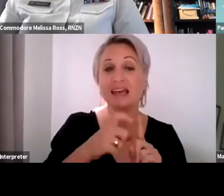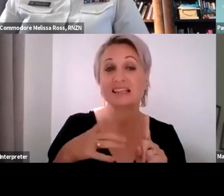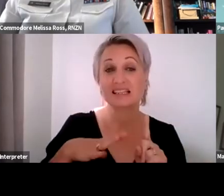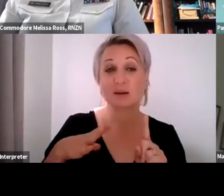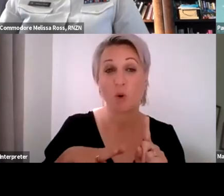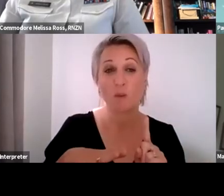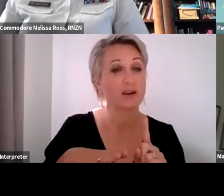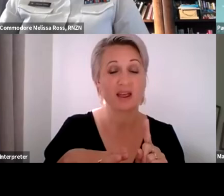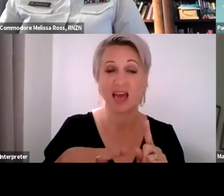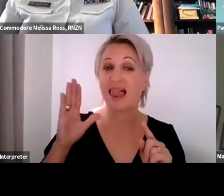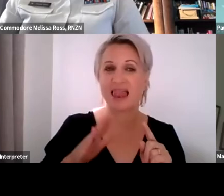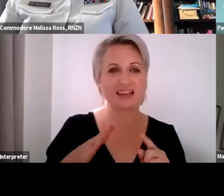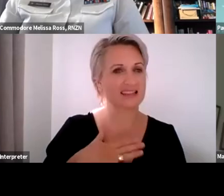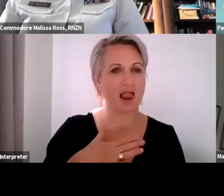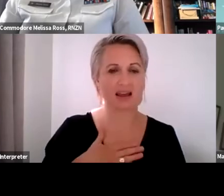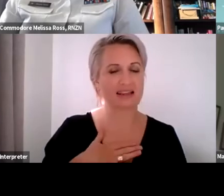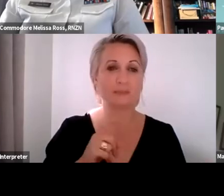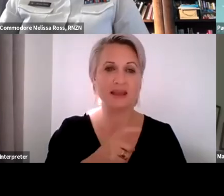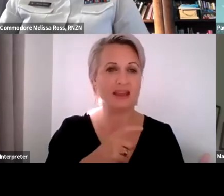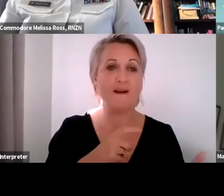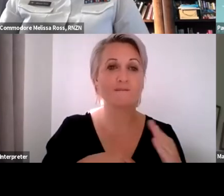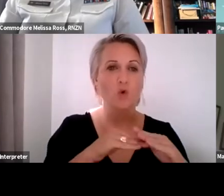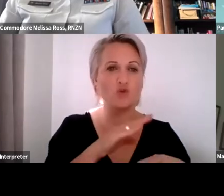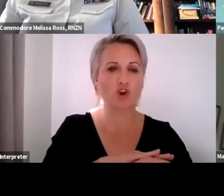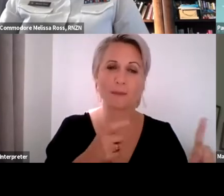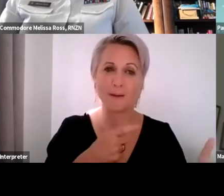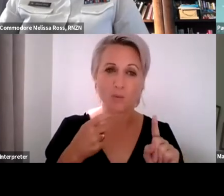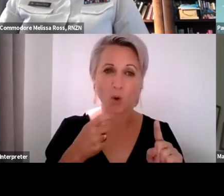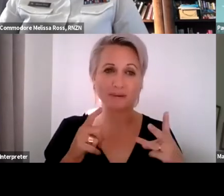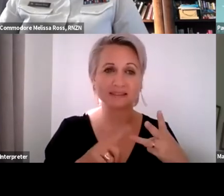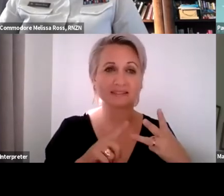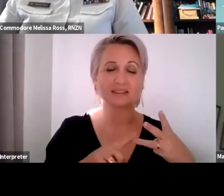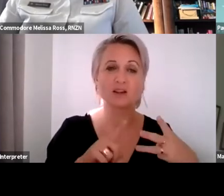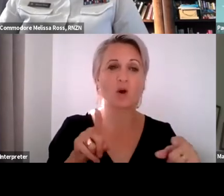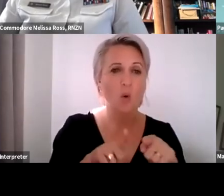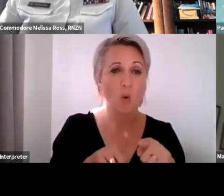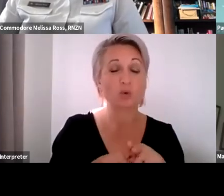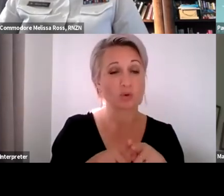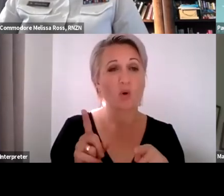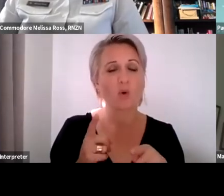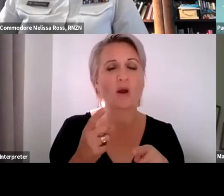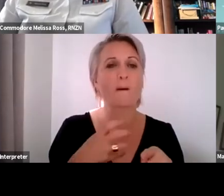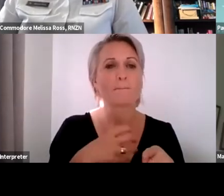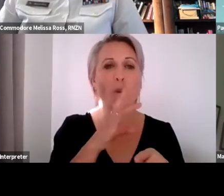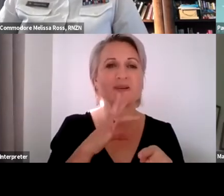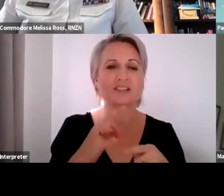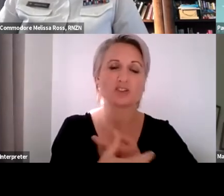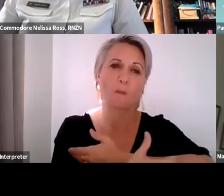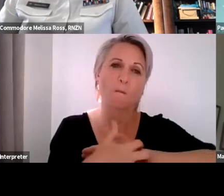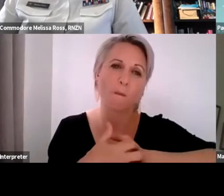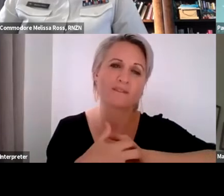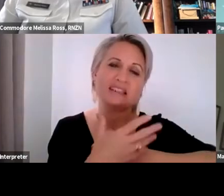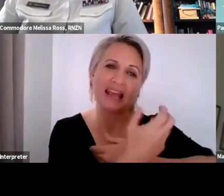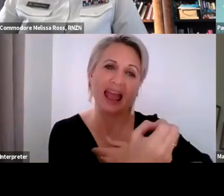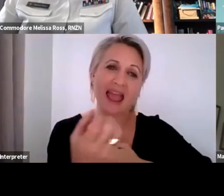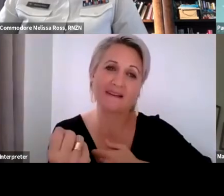employment, and disabled women bear a disproportionate burden of poverty. I want to touch on violence